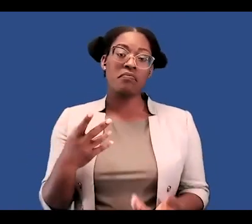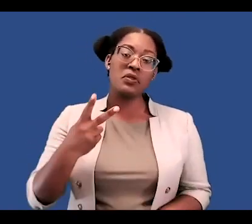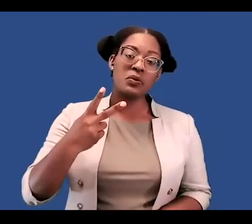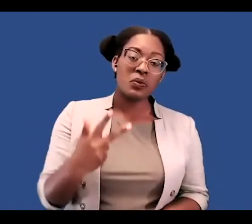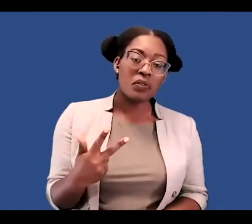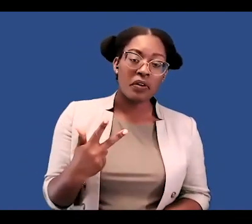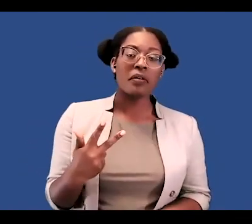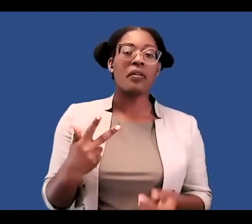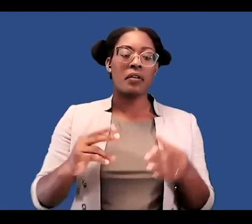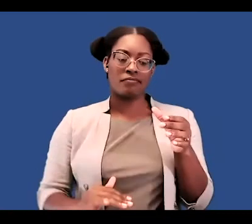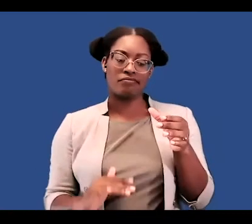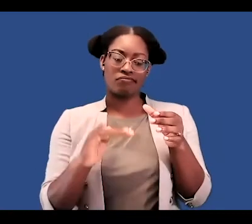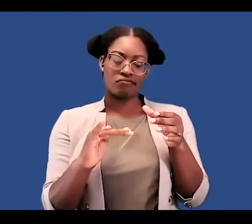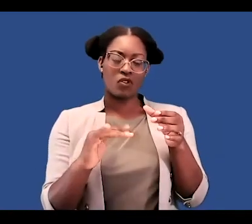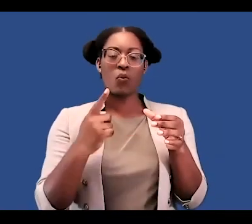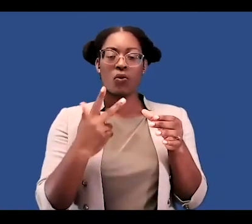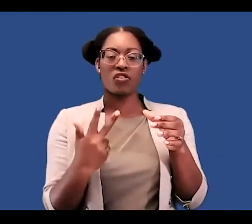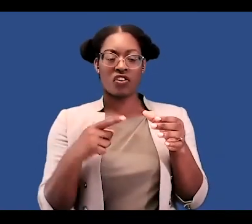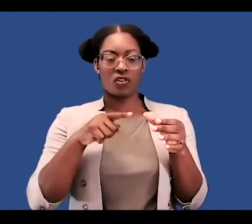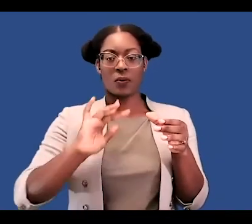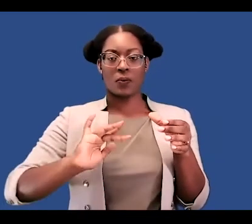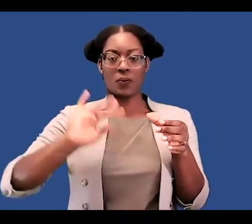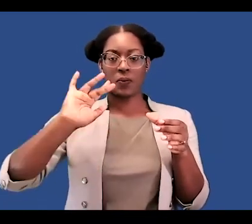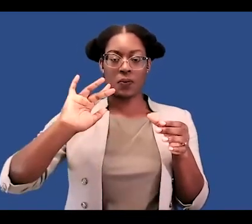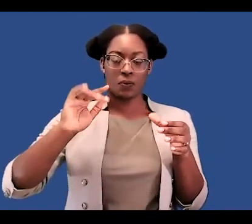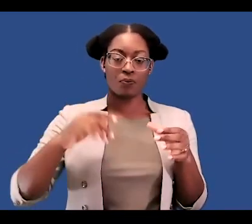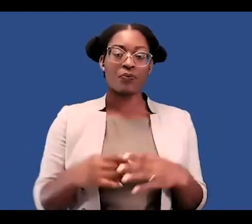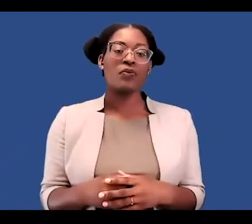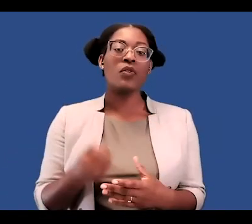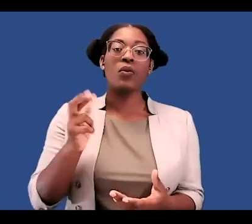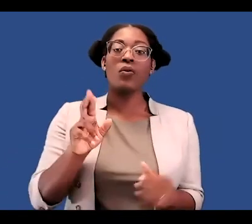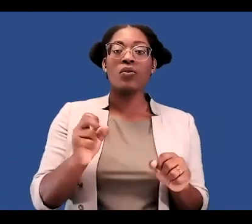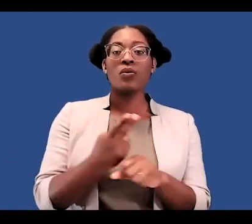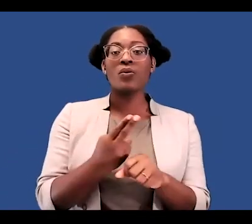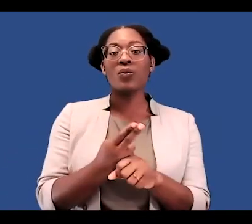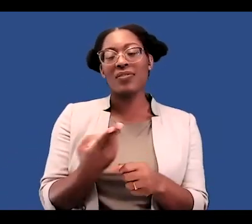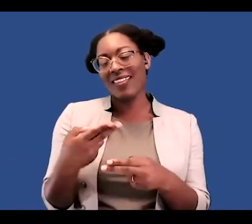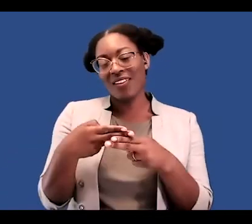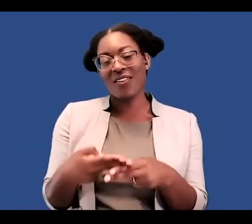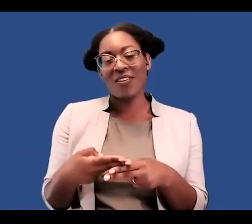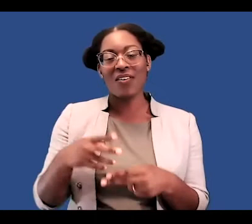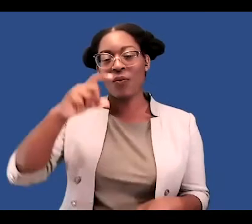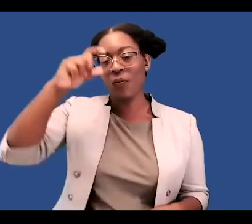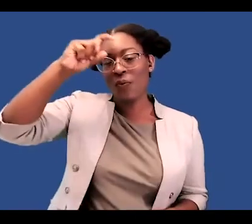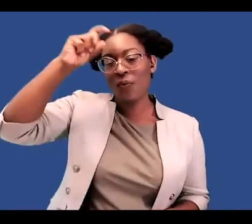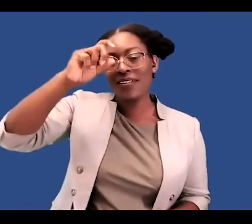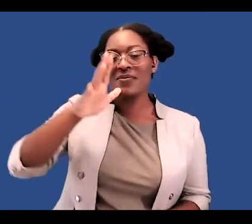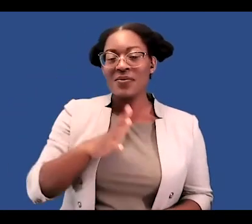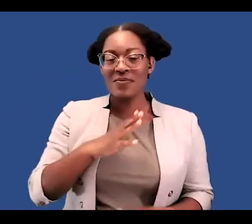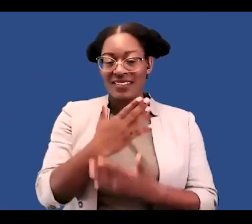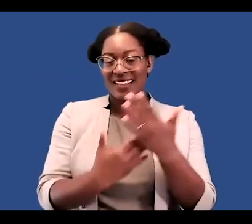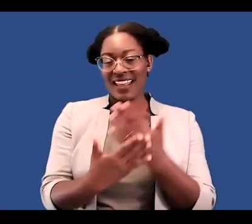bag, leave 1/3 clear. Or you can use what they call a wise woman's hand measurement